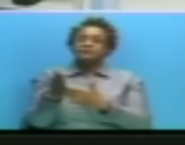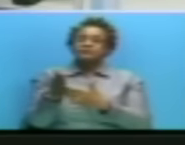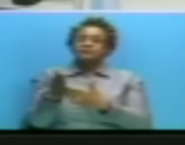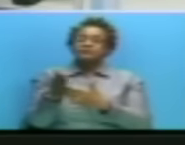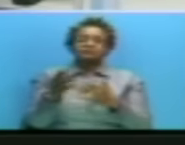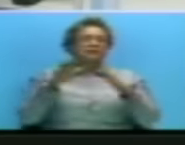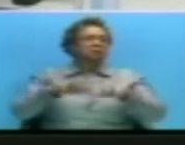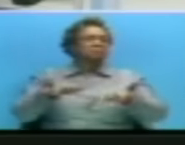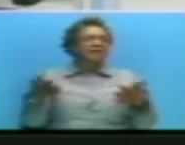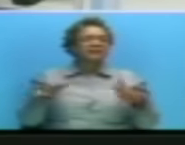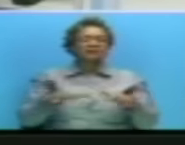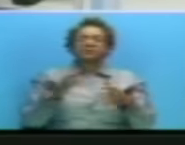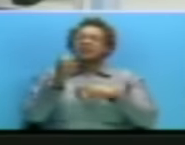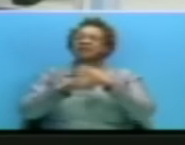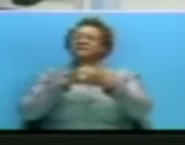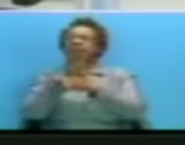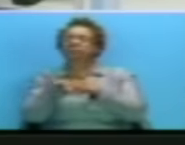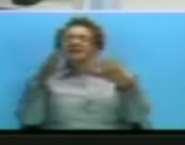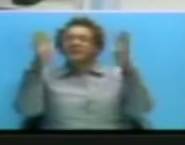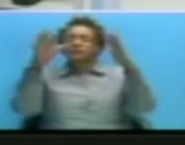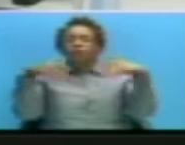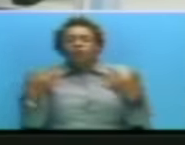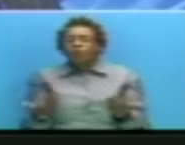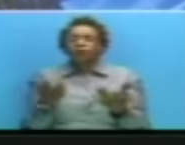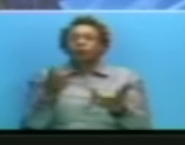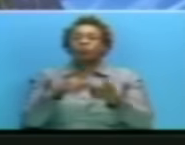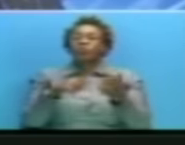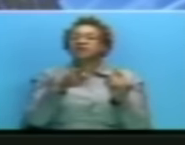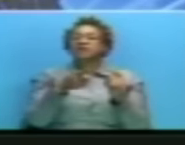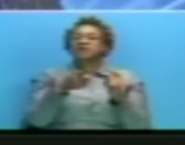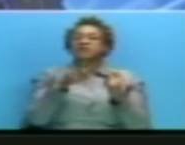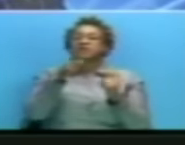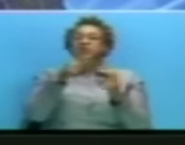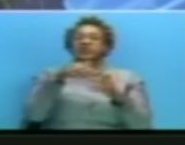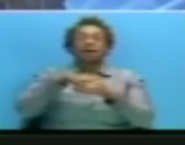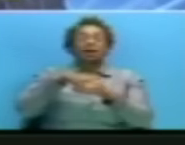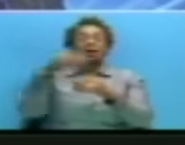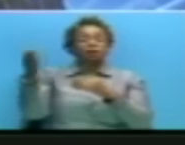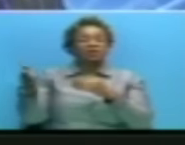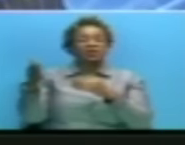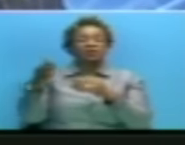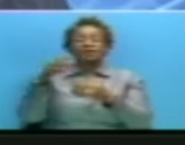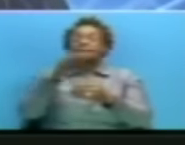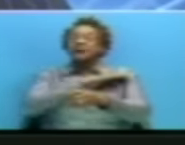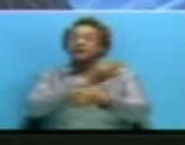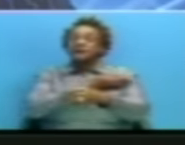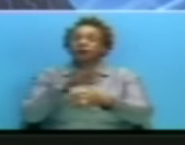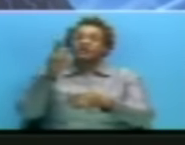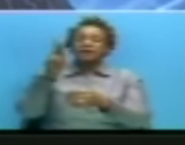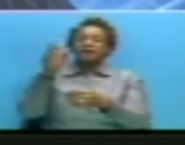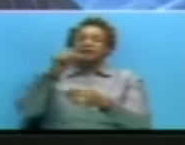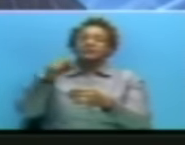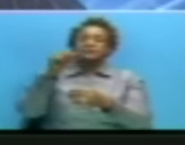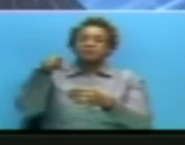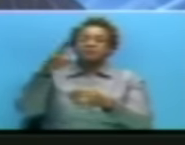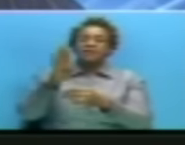party a filming event or a stage play? So I think it falls outside the mandate of KFCB. So it's mandated. By